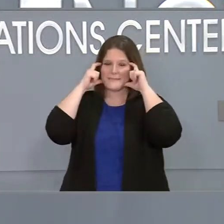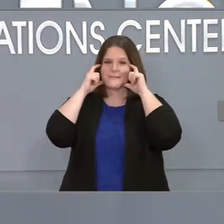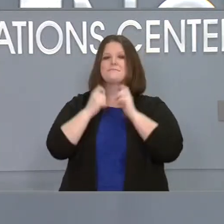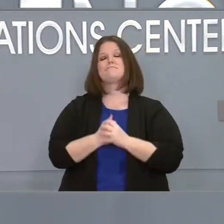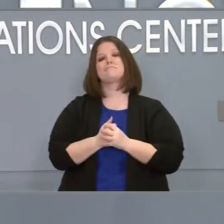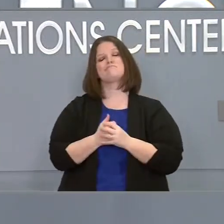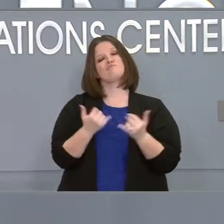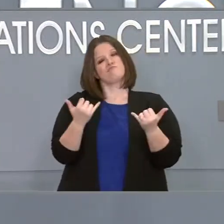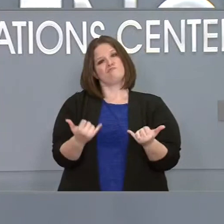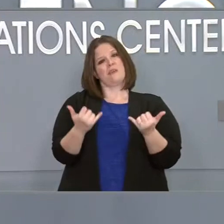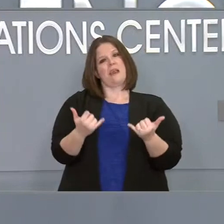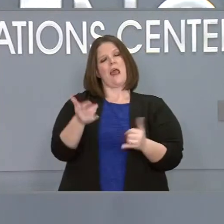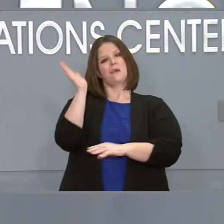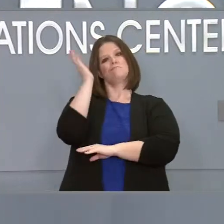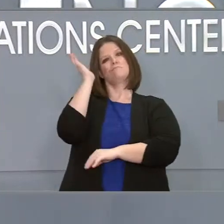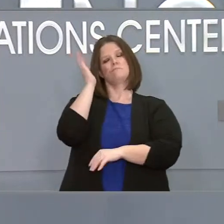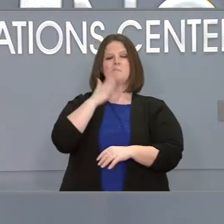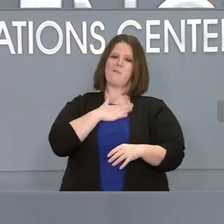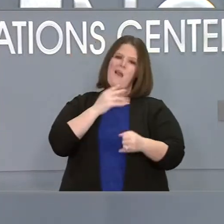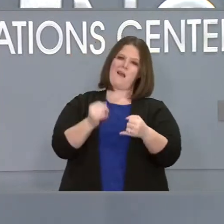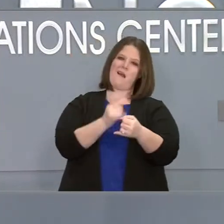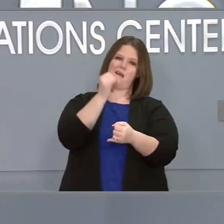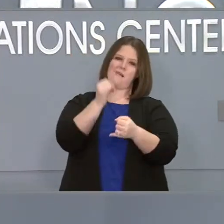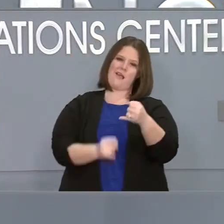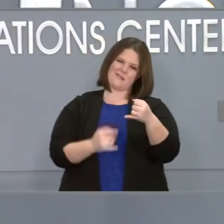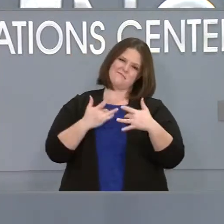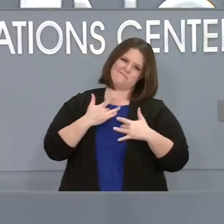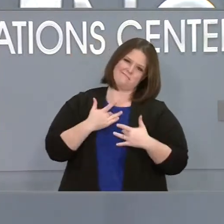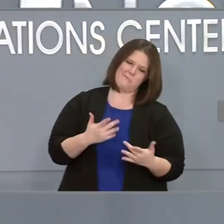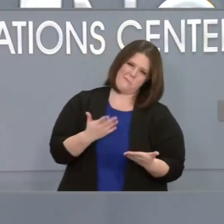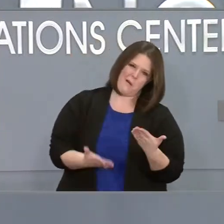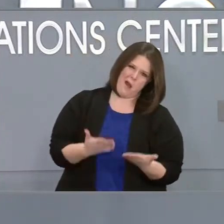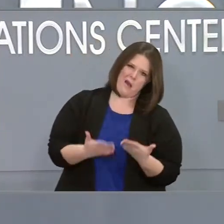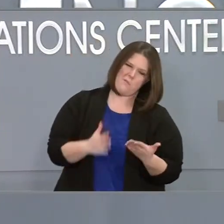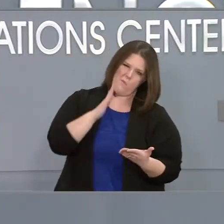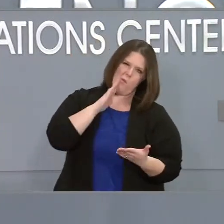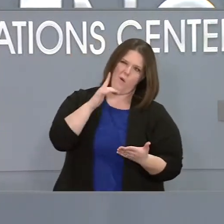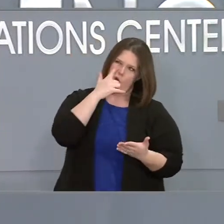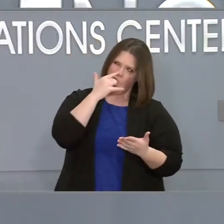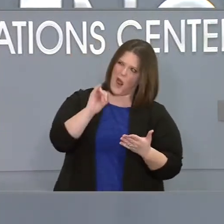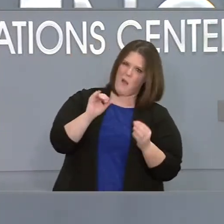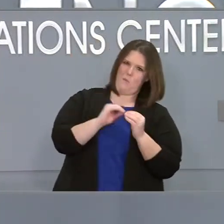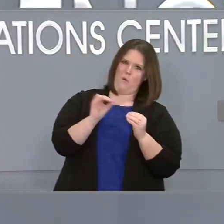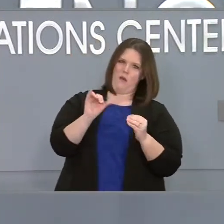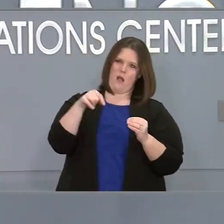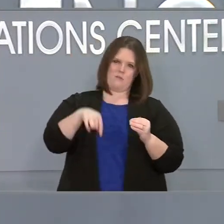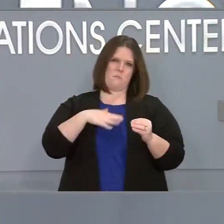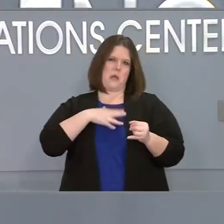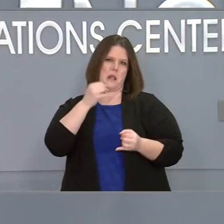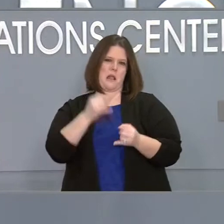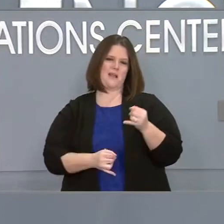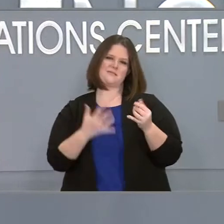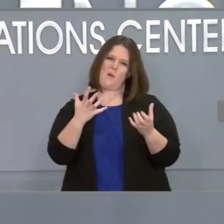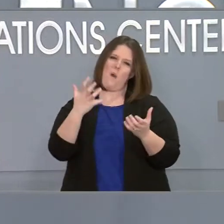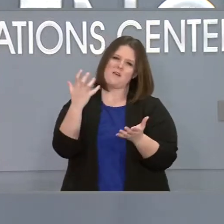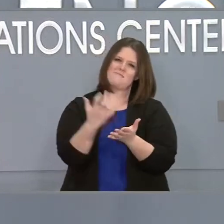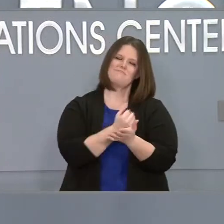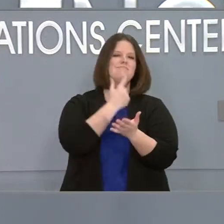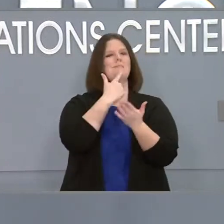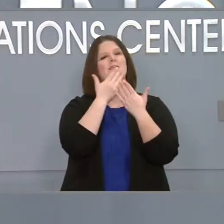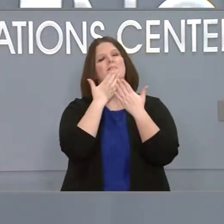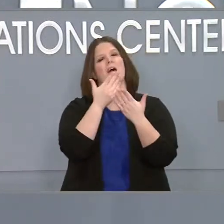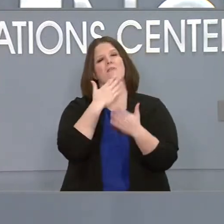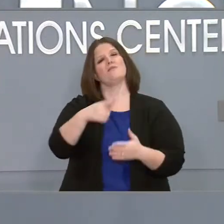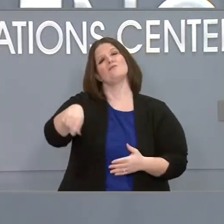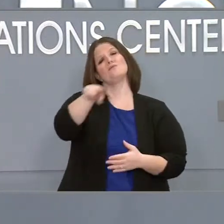press conference as secretary, I did want to take a moment to thank the people of North Carolina. Throughout this